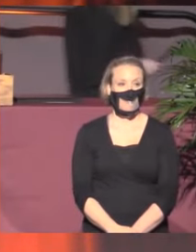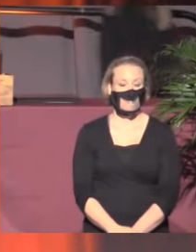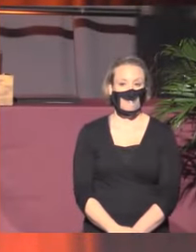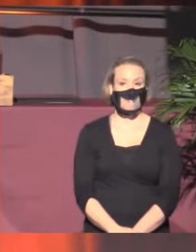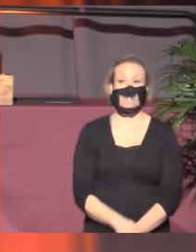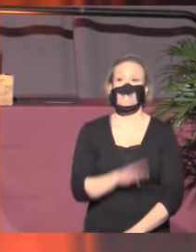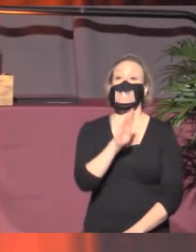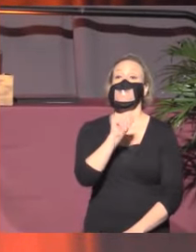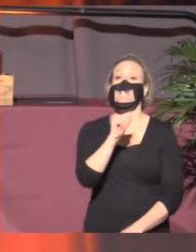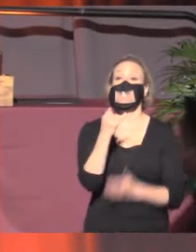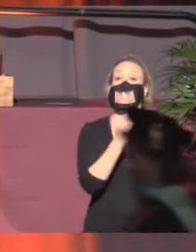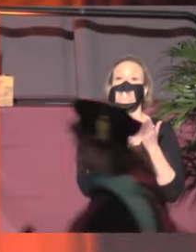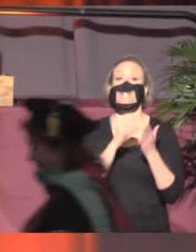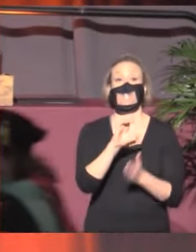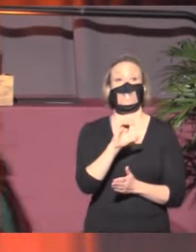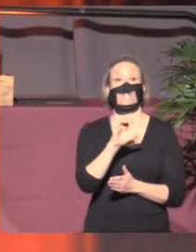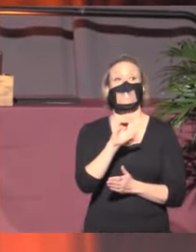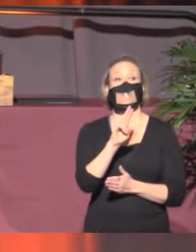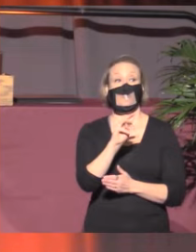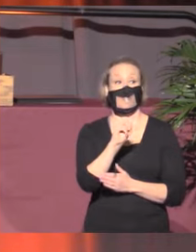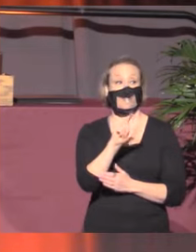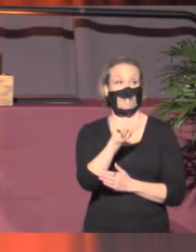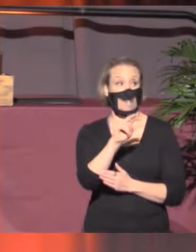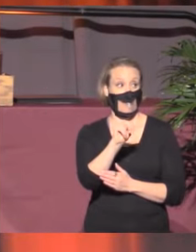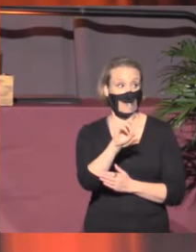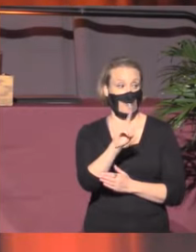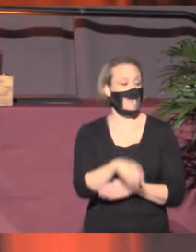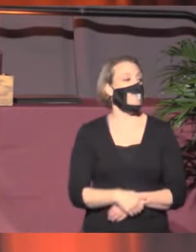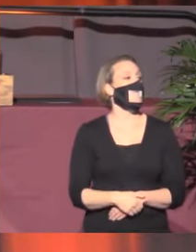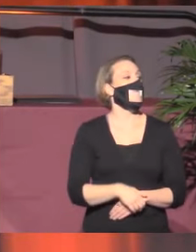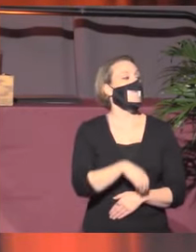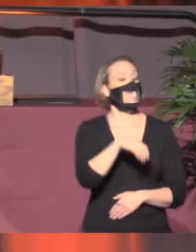With a Bachelor of Arts, cum laude, Cameron Marley Anderson.